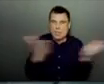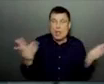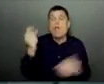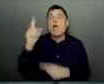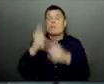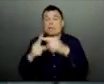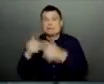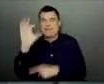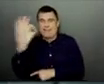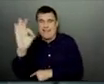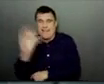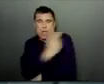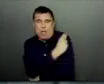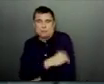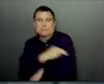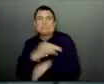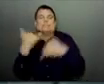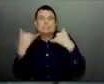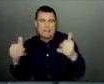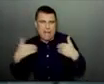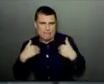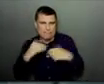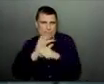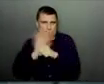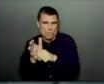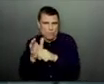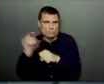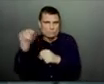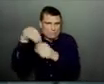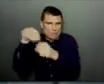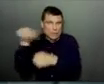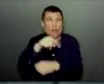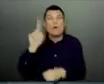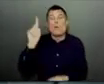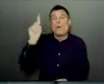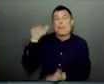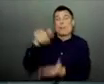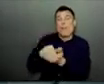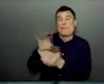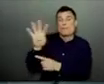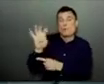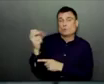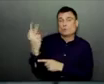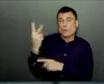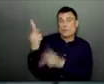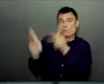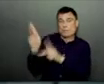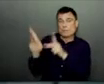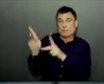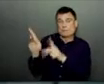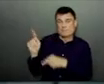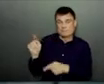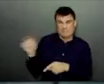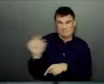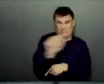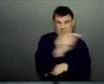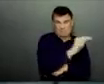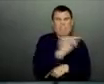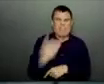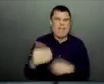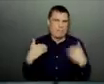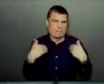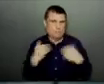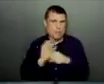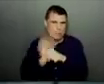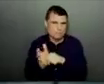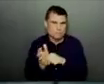1,412 residents and 733 staff. In addition, Bighorn hotel community outbreak has